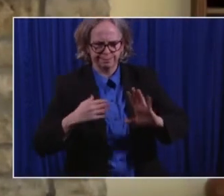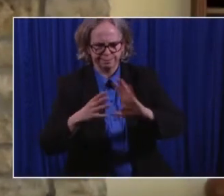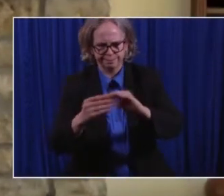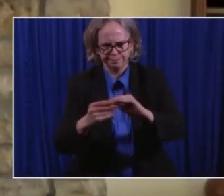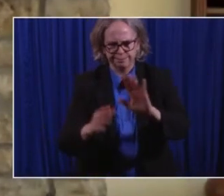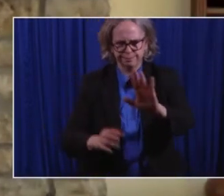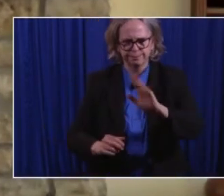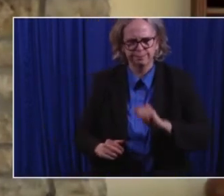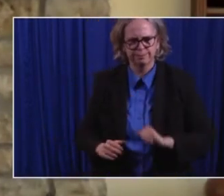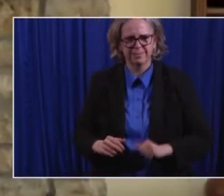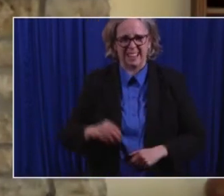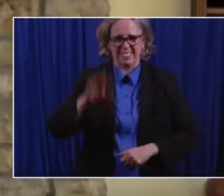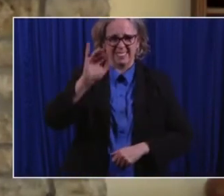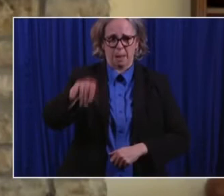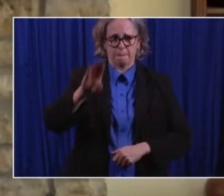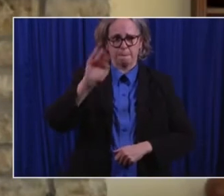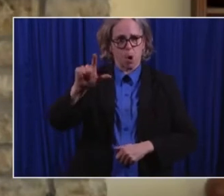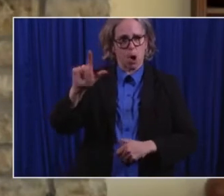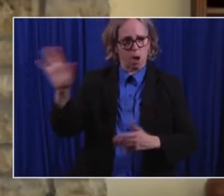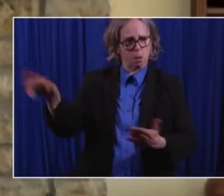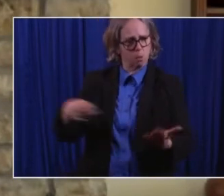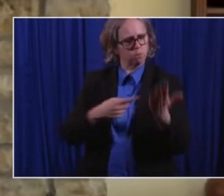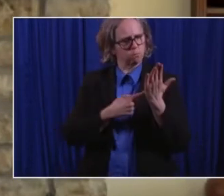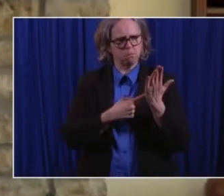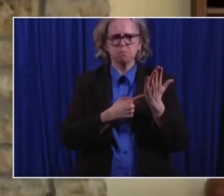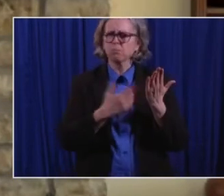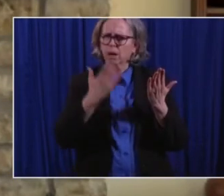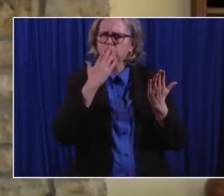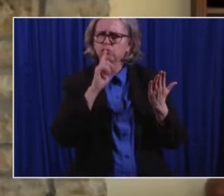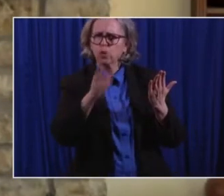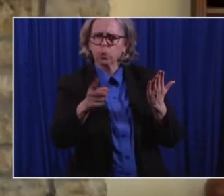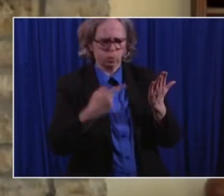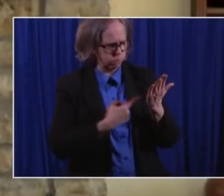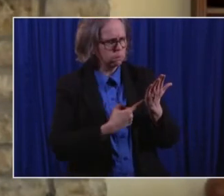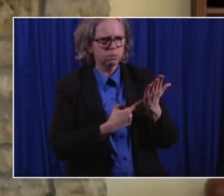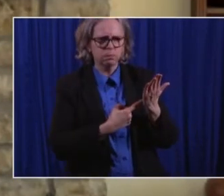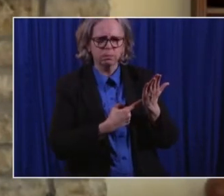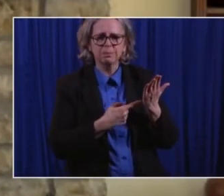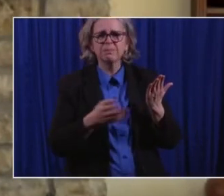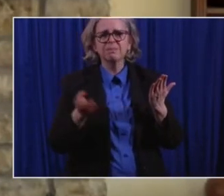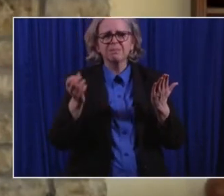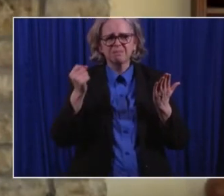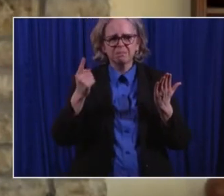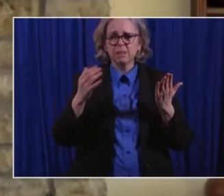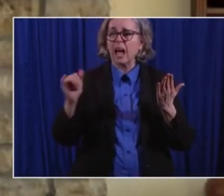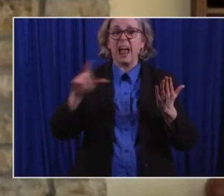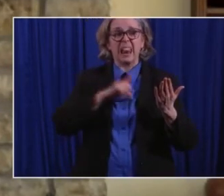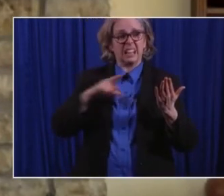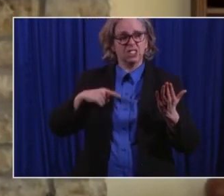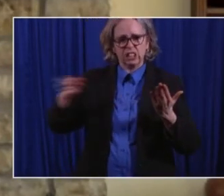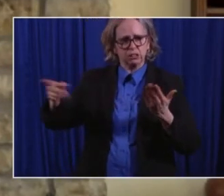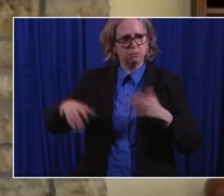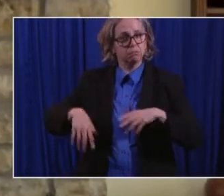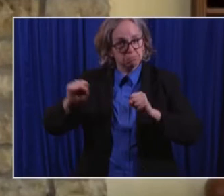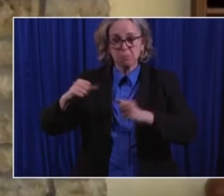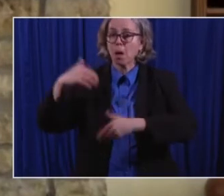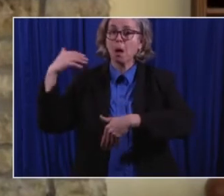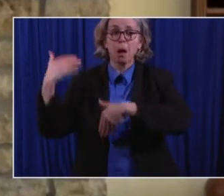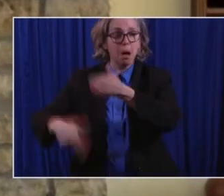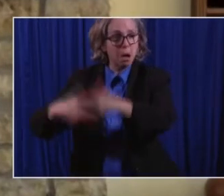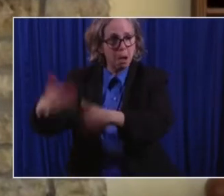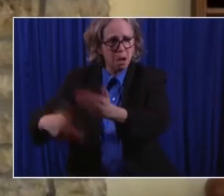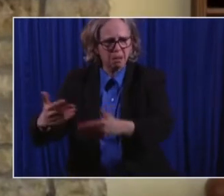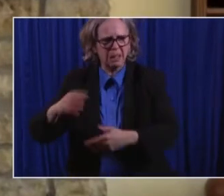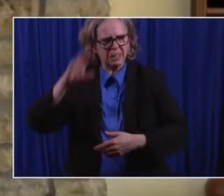obviously the right bill. Legislature, could work its will. Obviously, that happens in the House and the Senate. That's